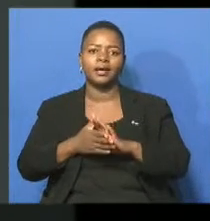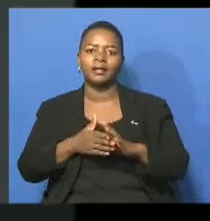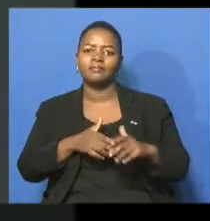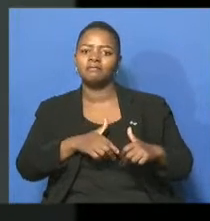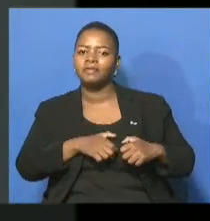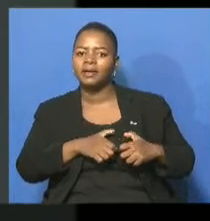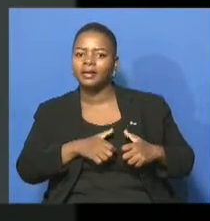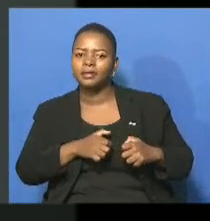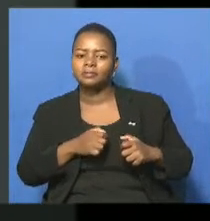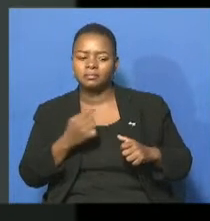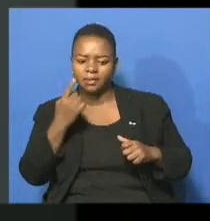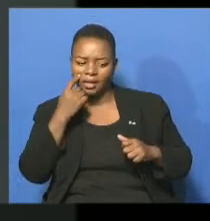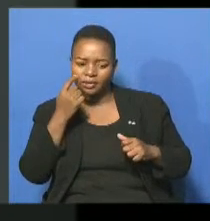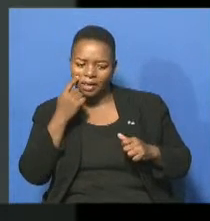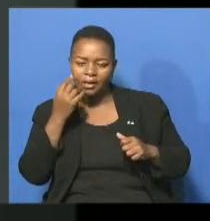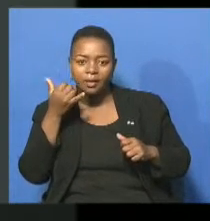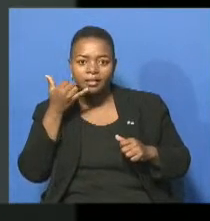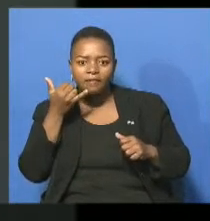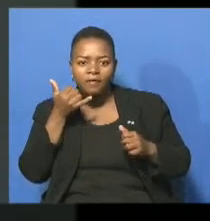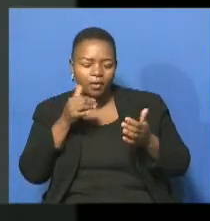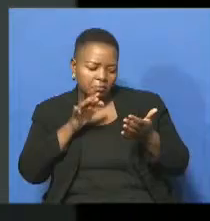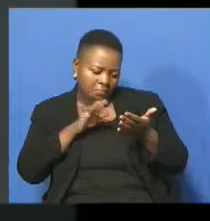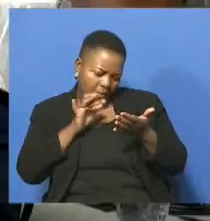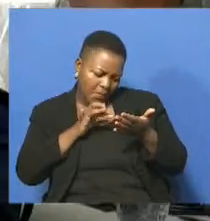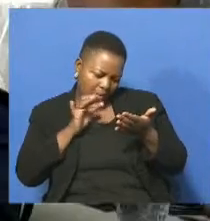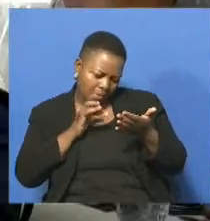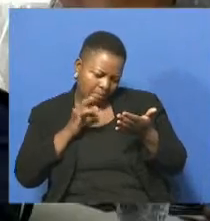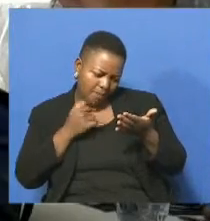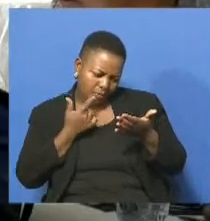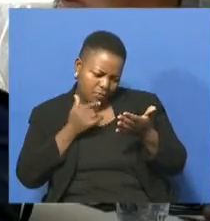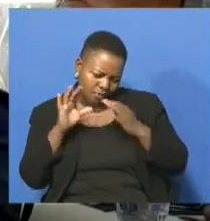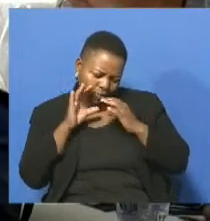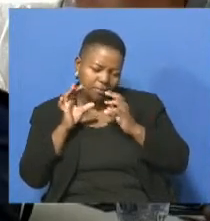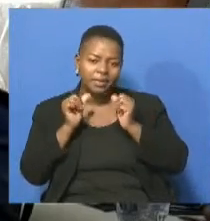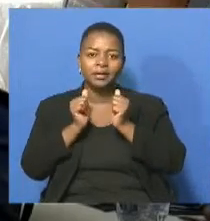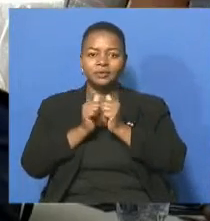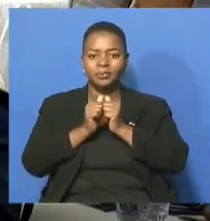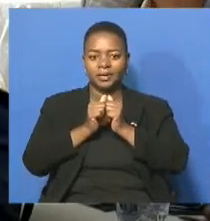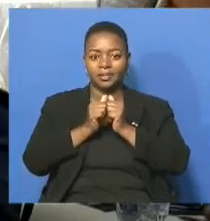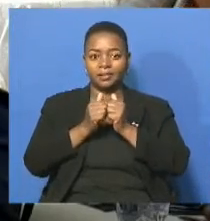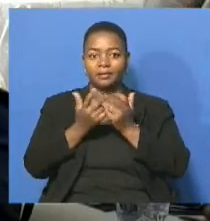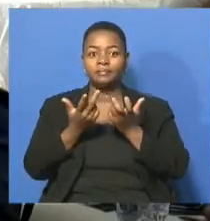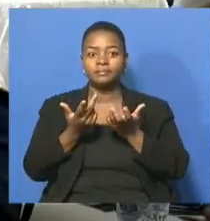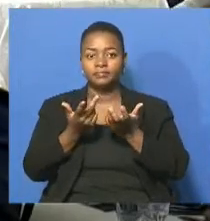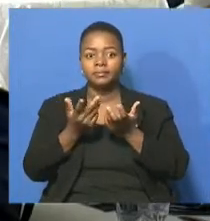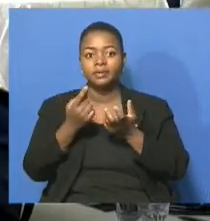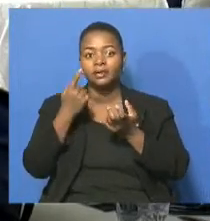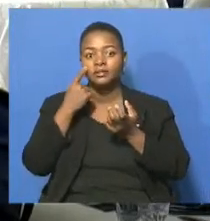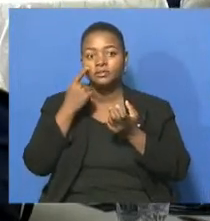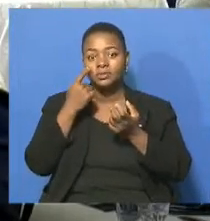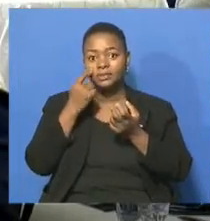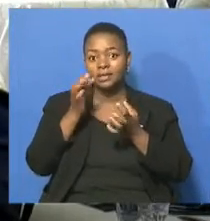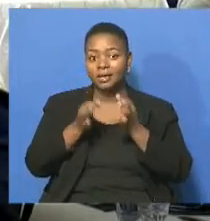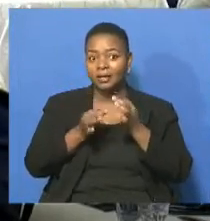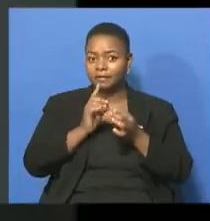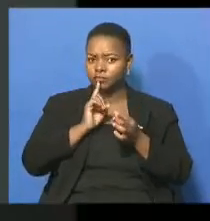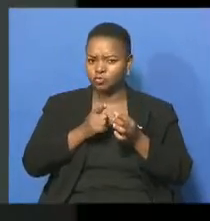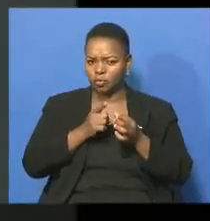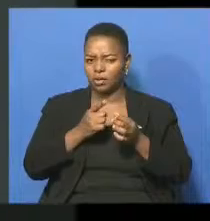monitoring the phone, monitoring their movements to kind of confirm their